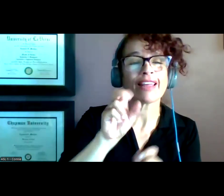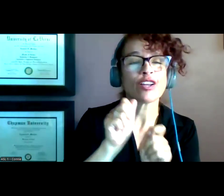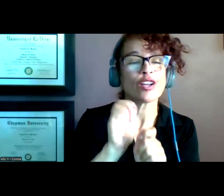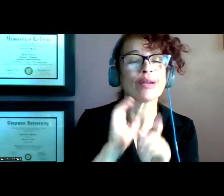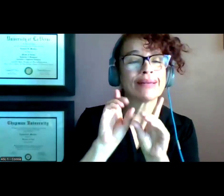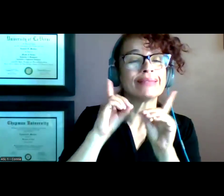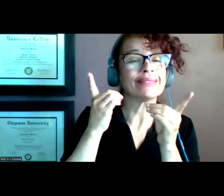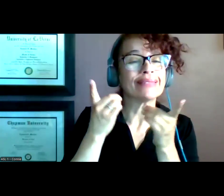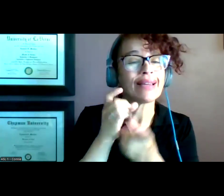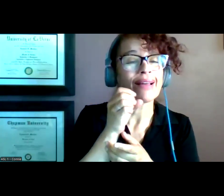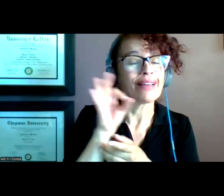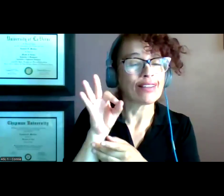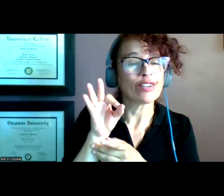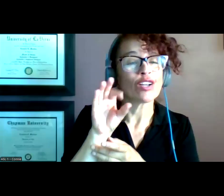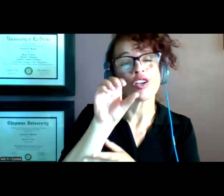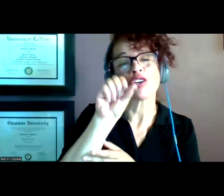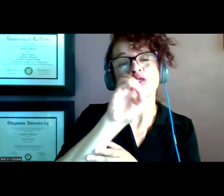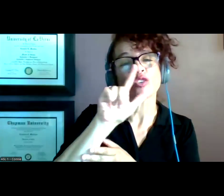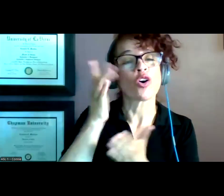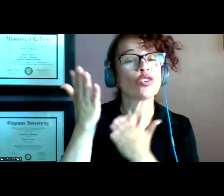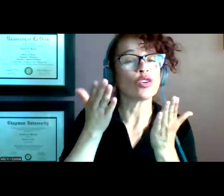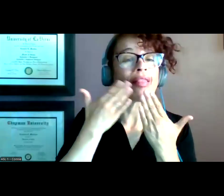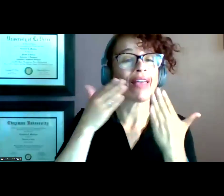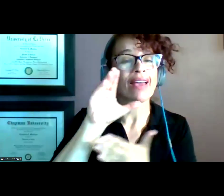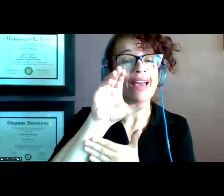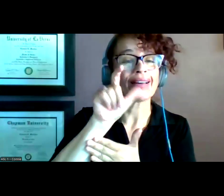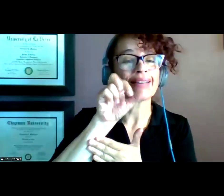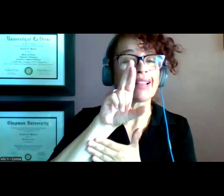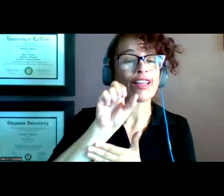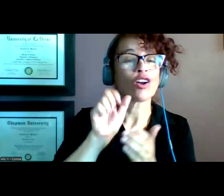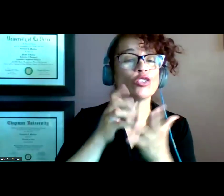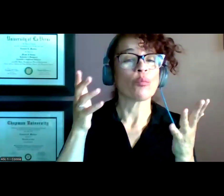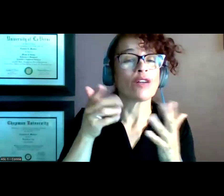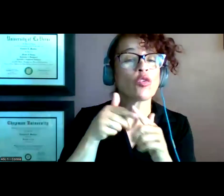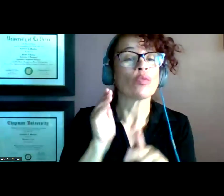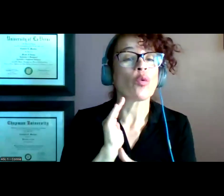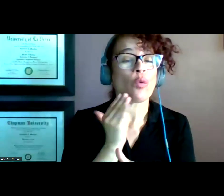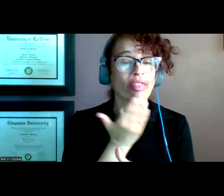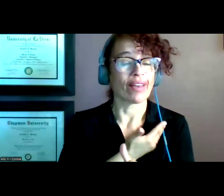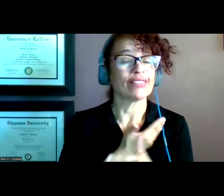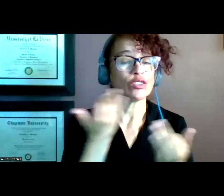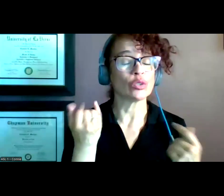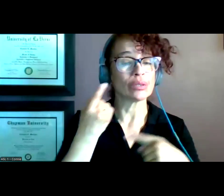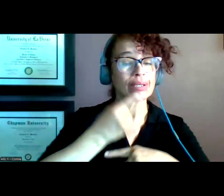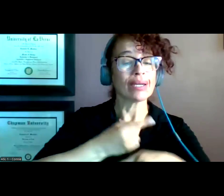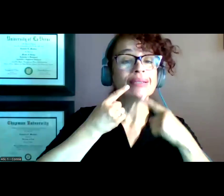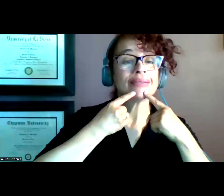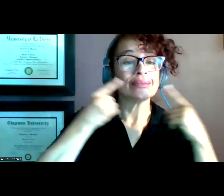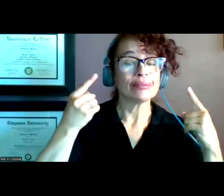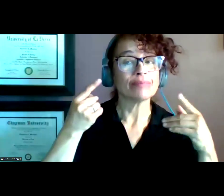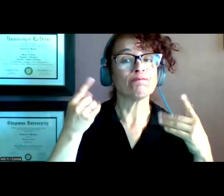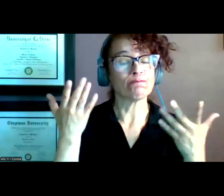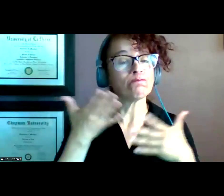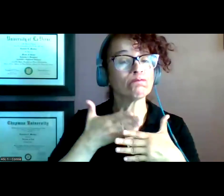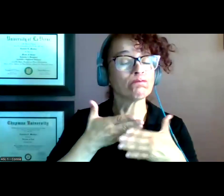the Department of Social Services. Claire, thank you so much for being here. The announcements that I wanted to